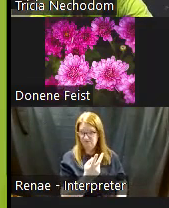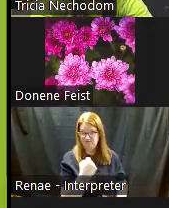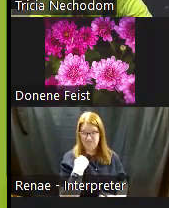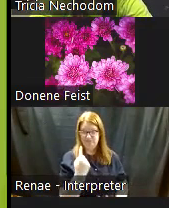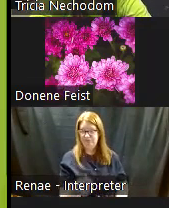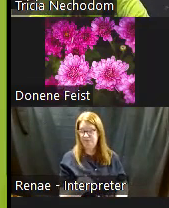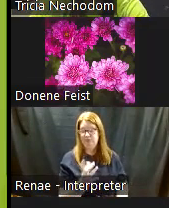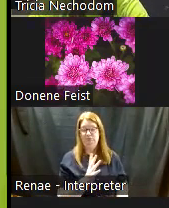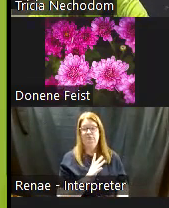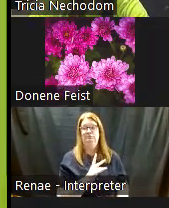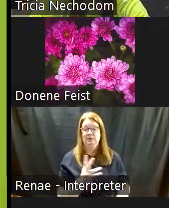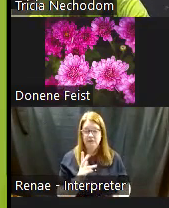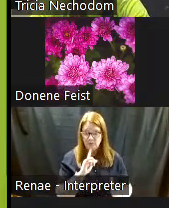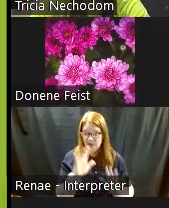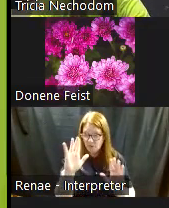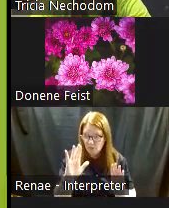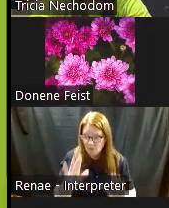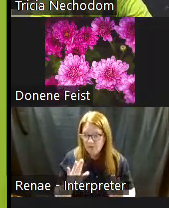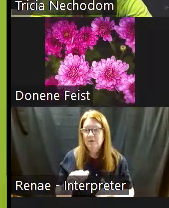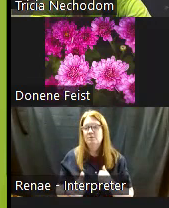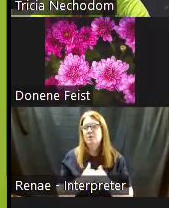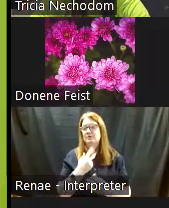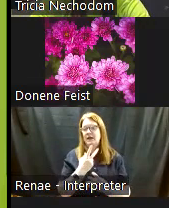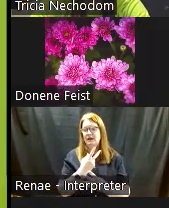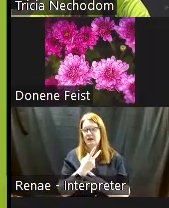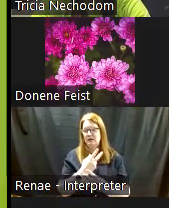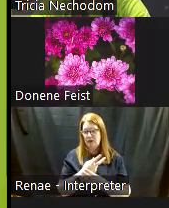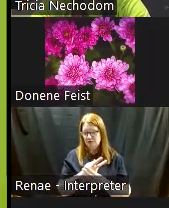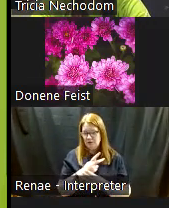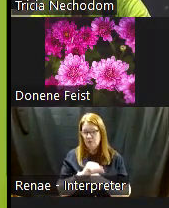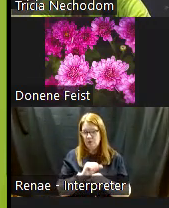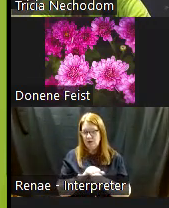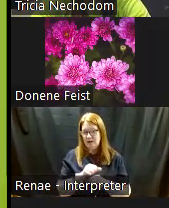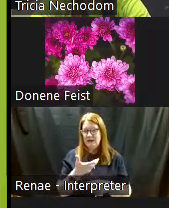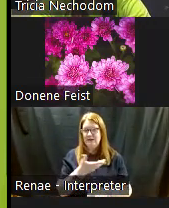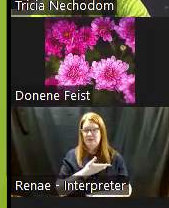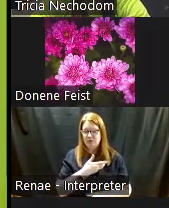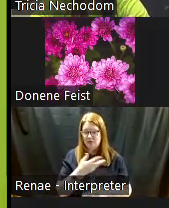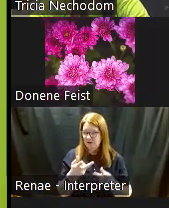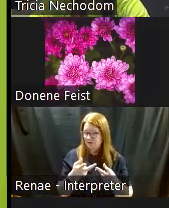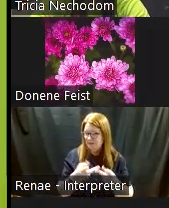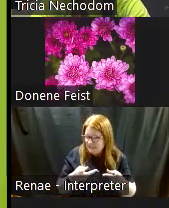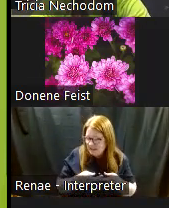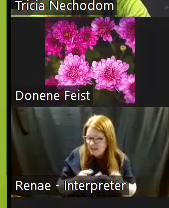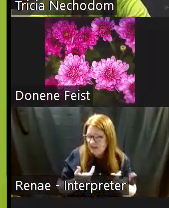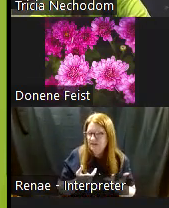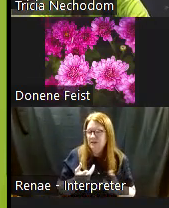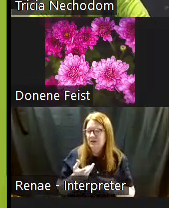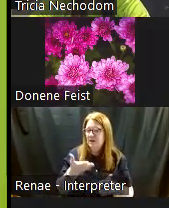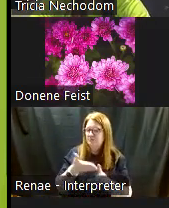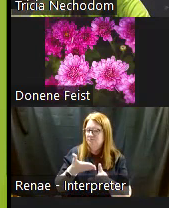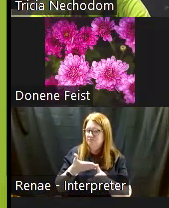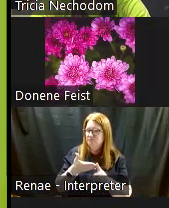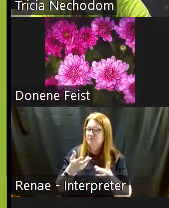spent most of my graduate work training in pediatric facilities and primarily in pediatric